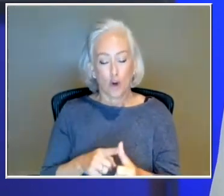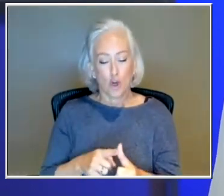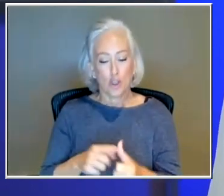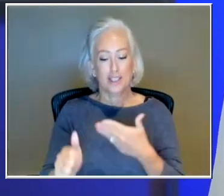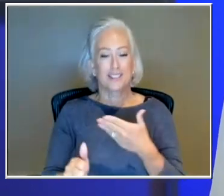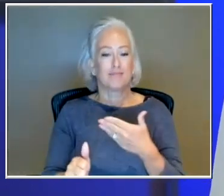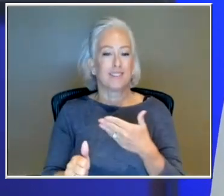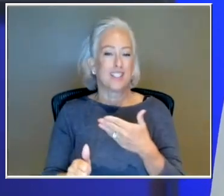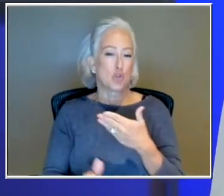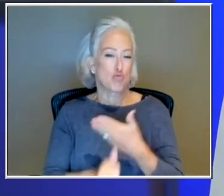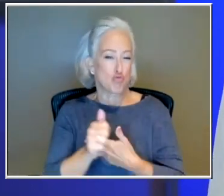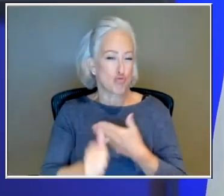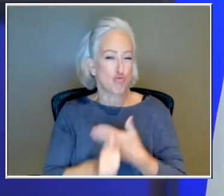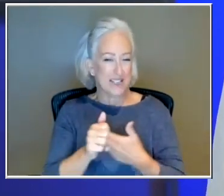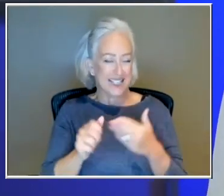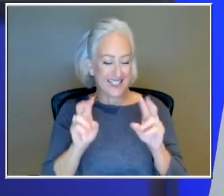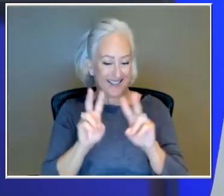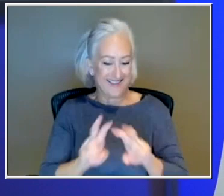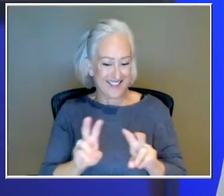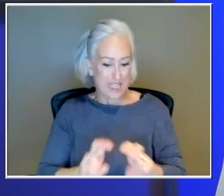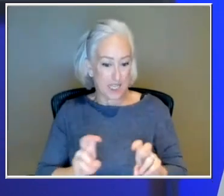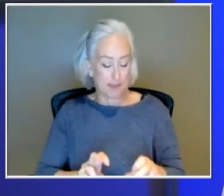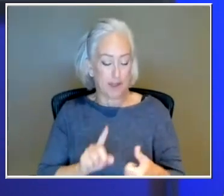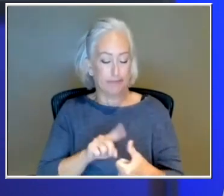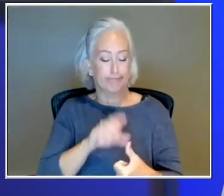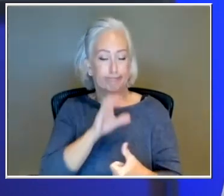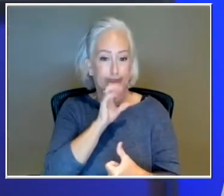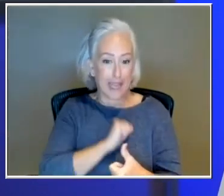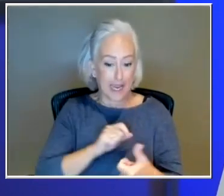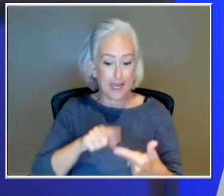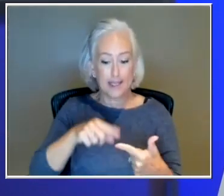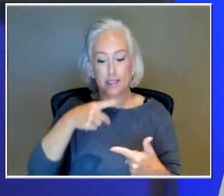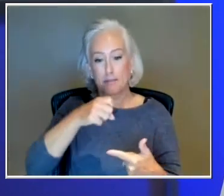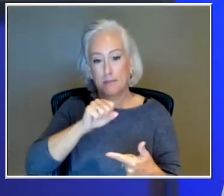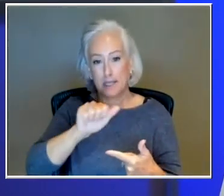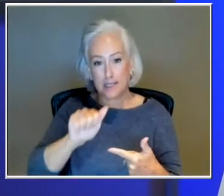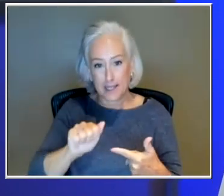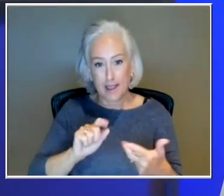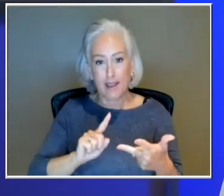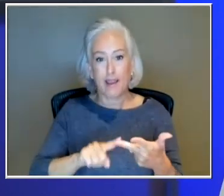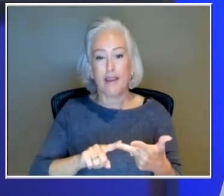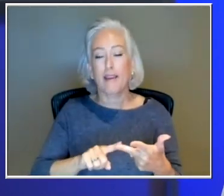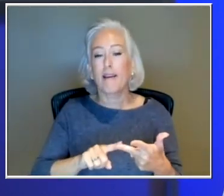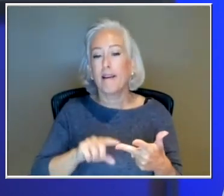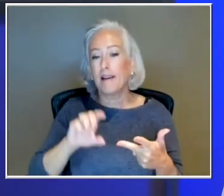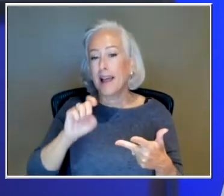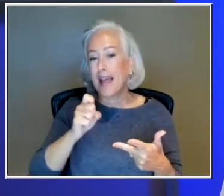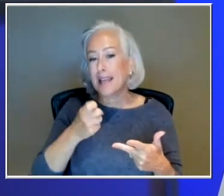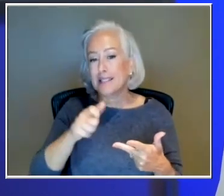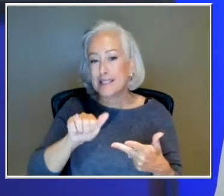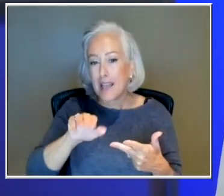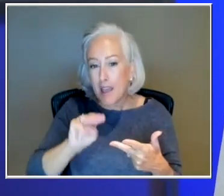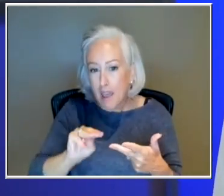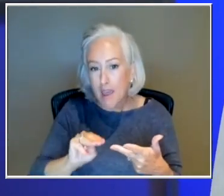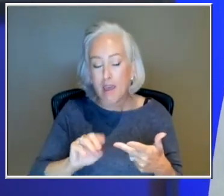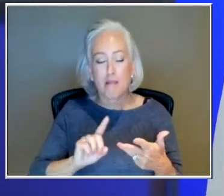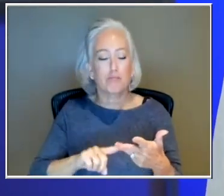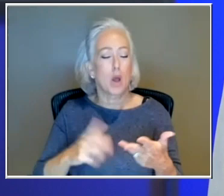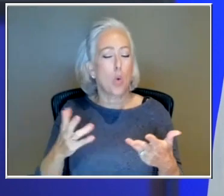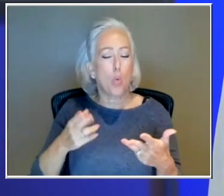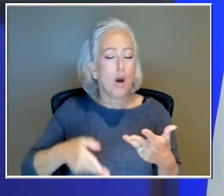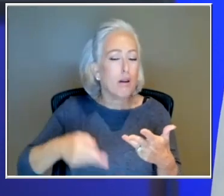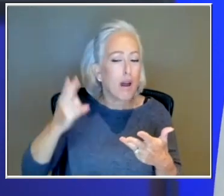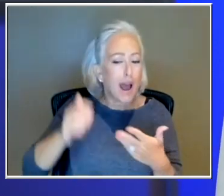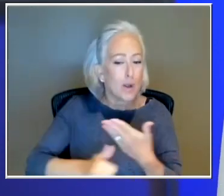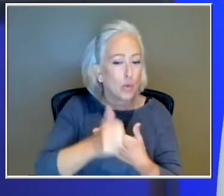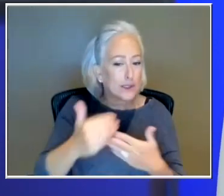tools that we can use to take somebody's age, their PSA, their exam, and estimate about how high of a risk are they of actually having prostate cancer. And then,